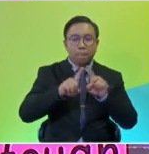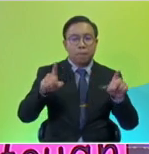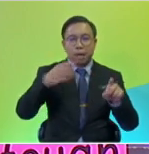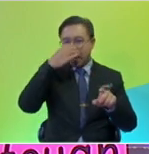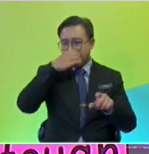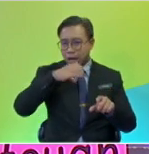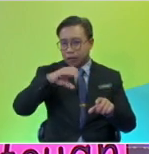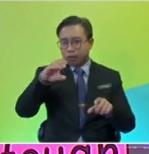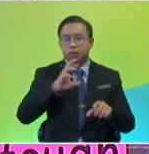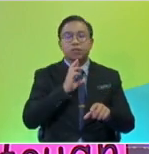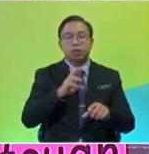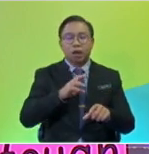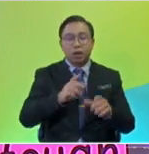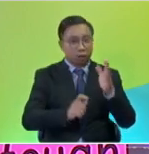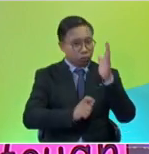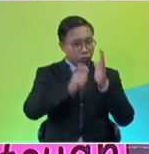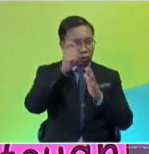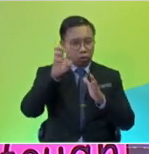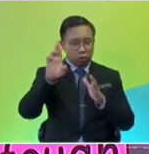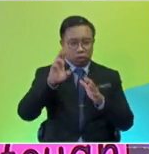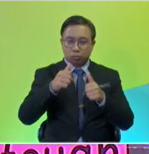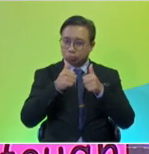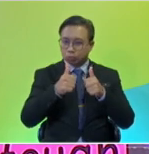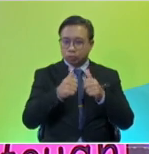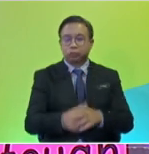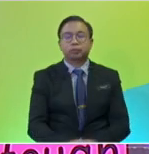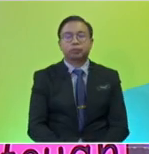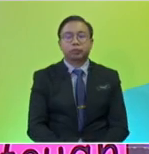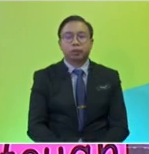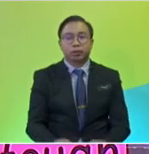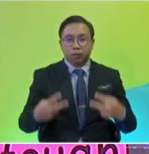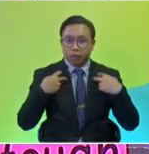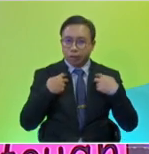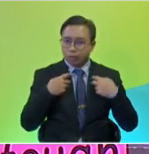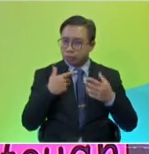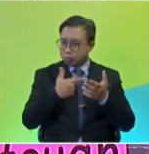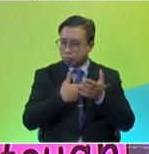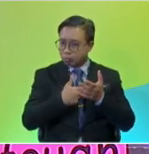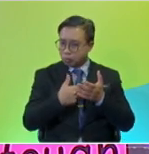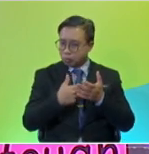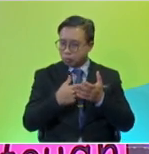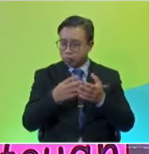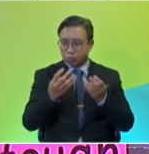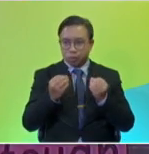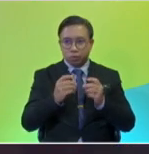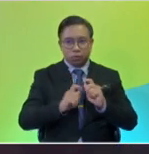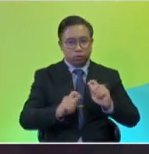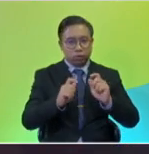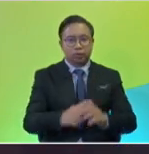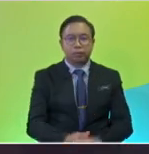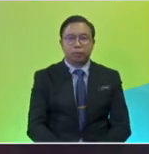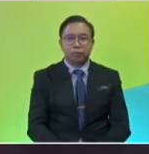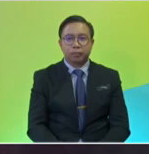taller. Yes, All right. That's right. Good job. Mm-hmm. Okay, can we have another student, maybe? I think we should give them a